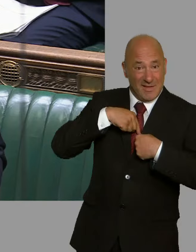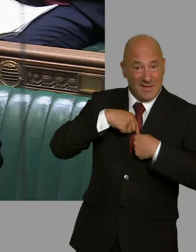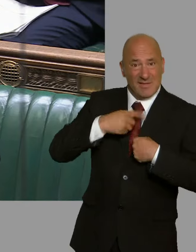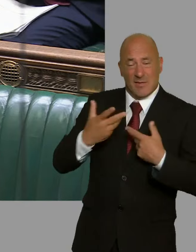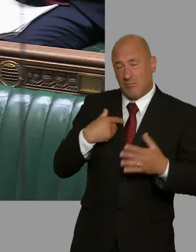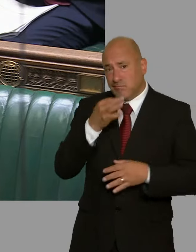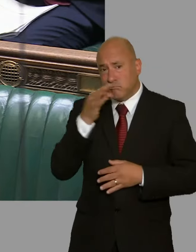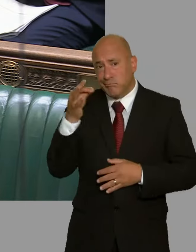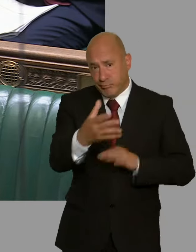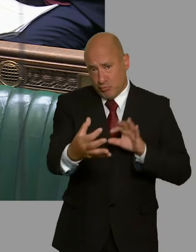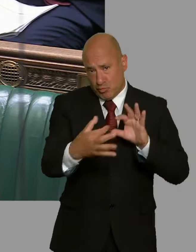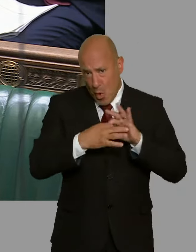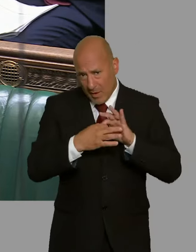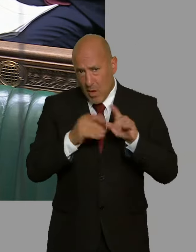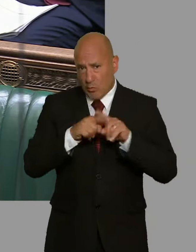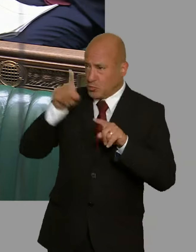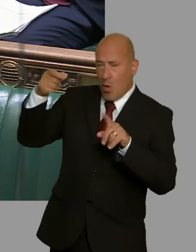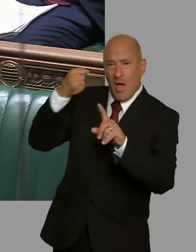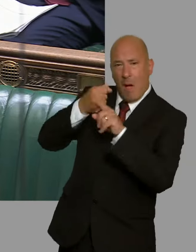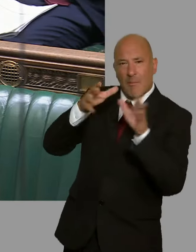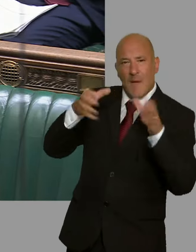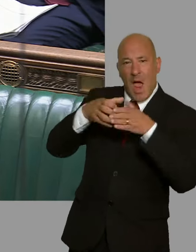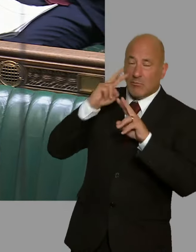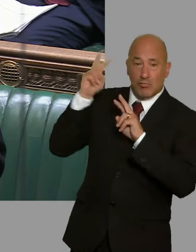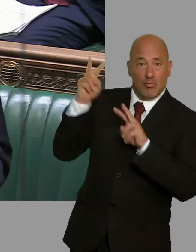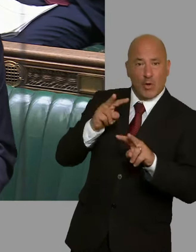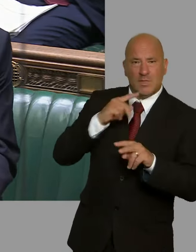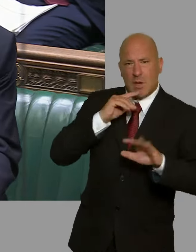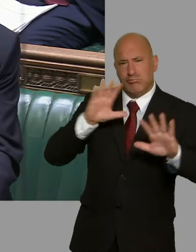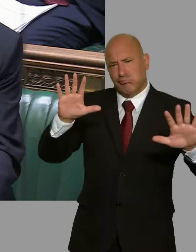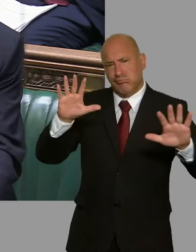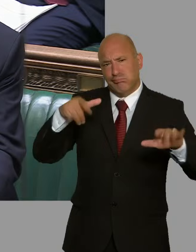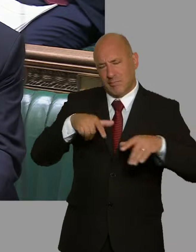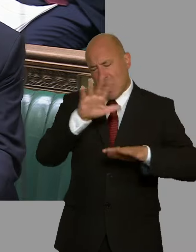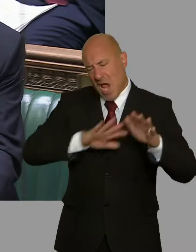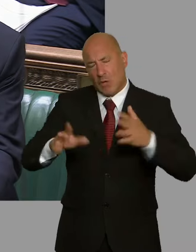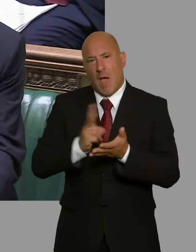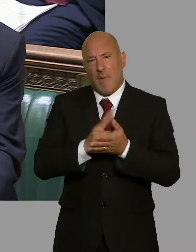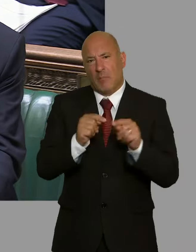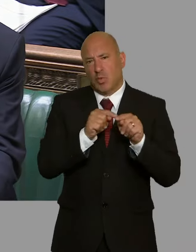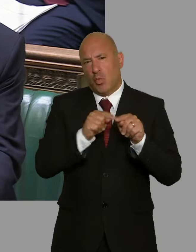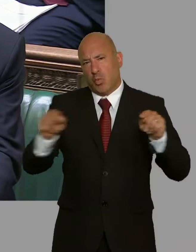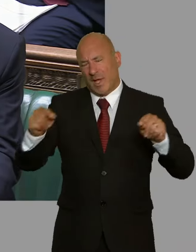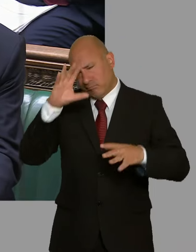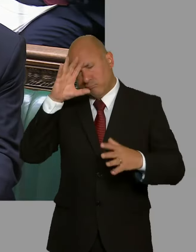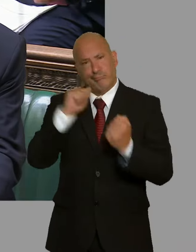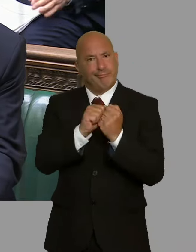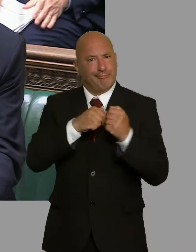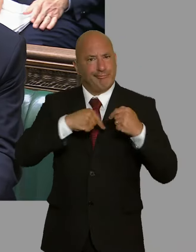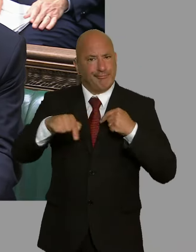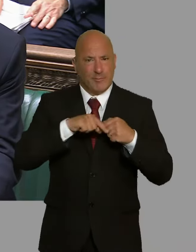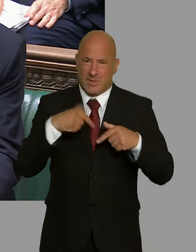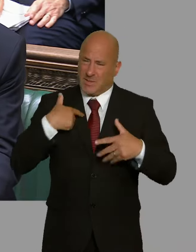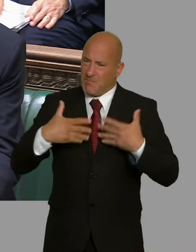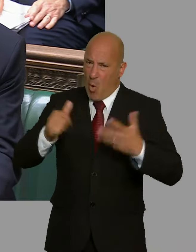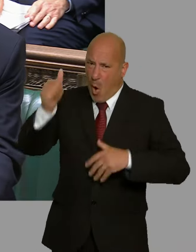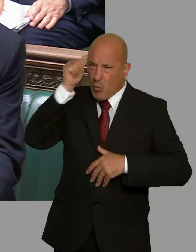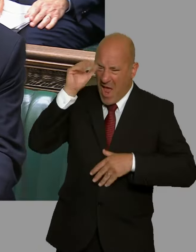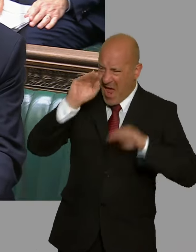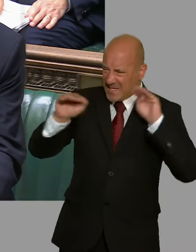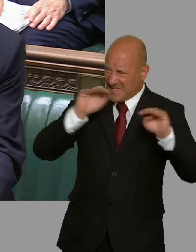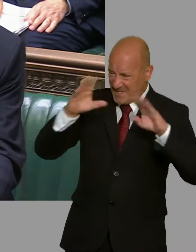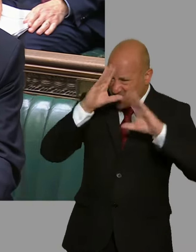for her tireless campaigning on this issue and those campaigners who are with us today. I know the impact epilepsy has on people across